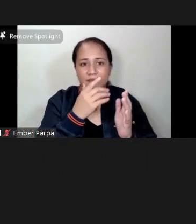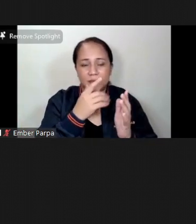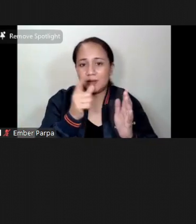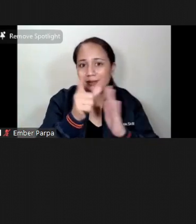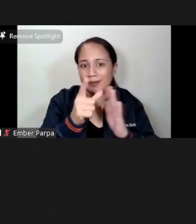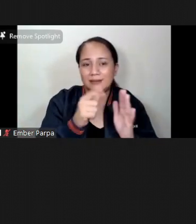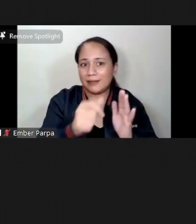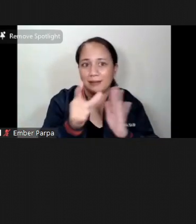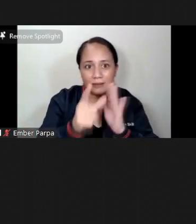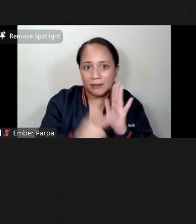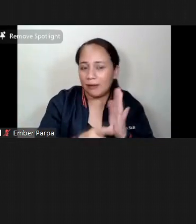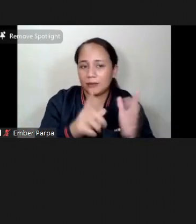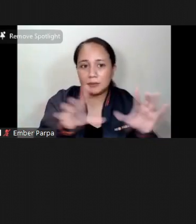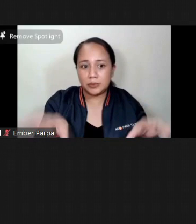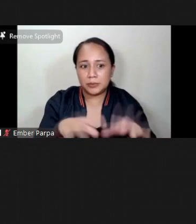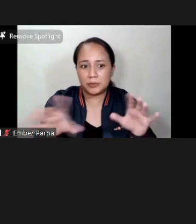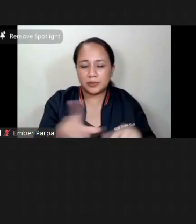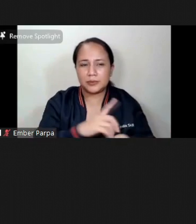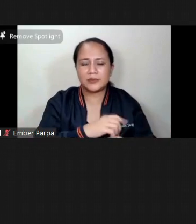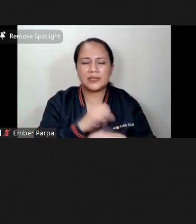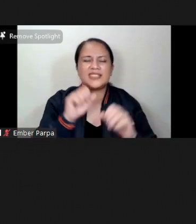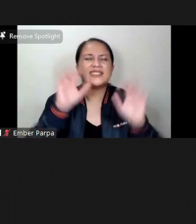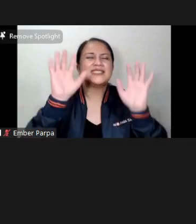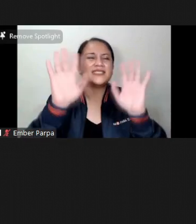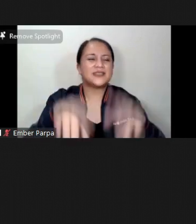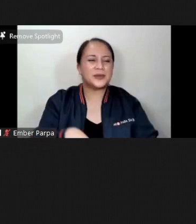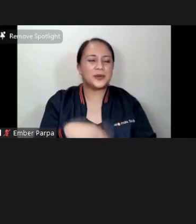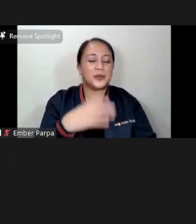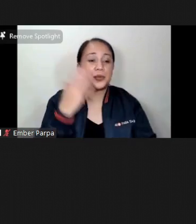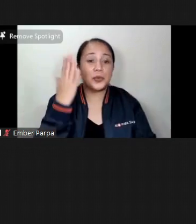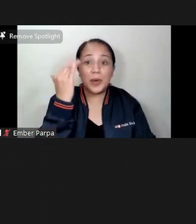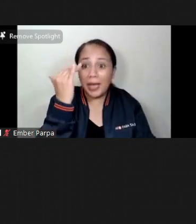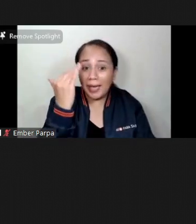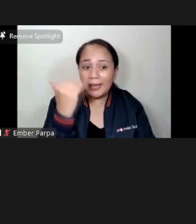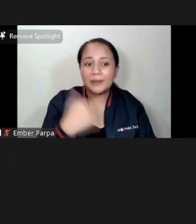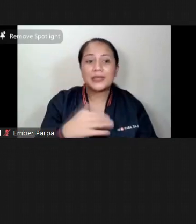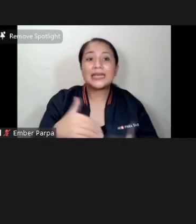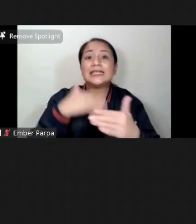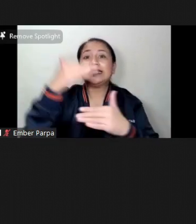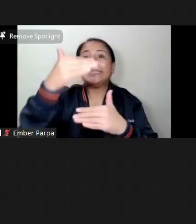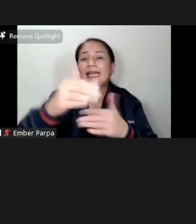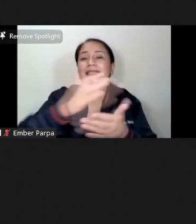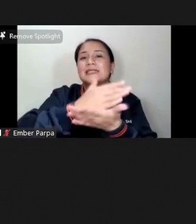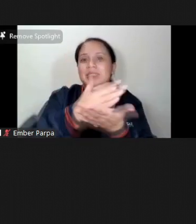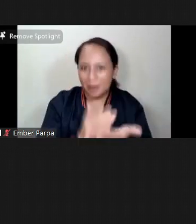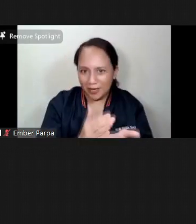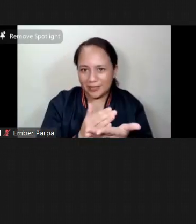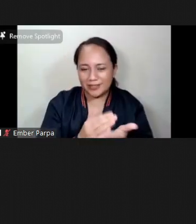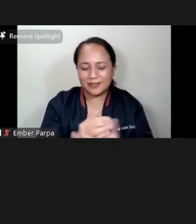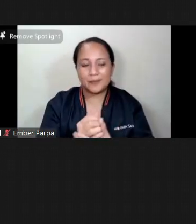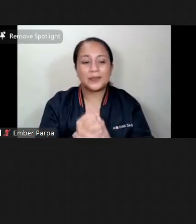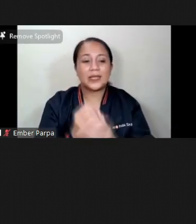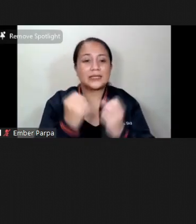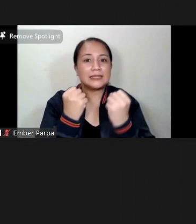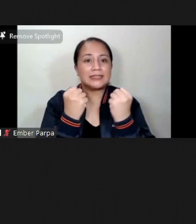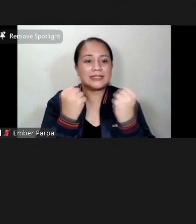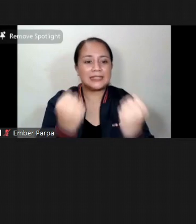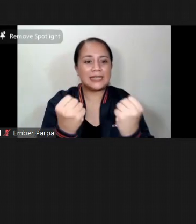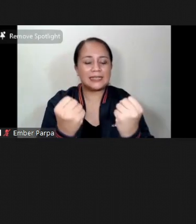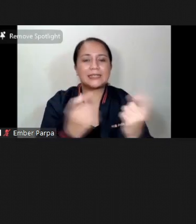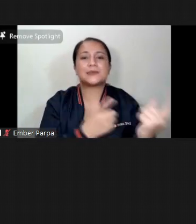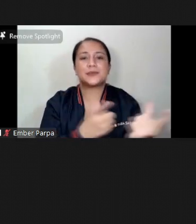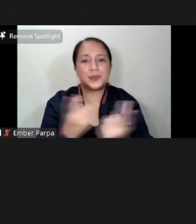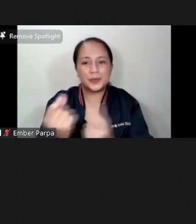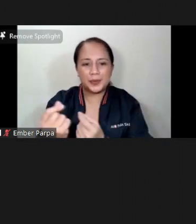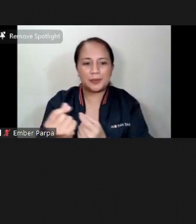Ate Glay? Ano ka ba, Ram? Kasi iyan kasi yung next component natin. Strengthening and